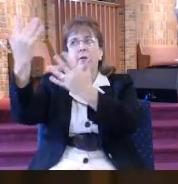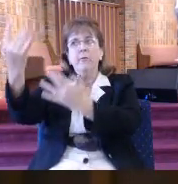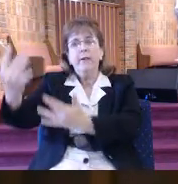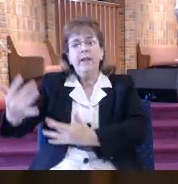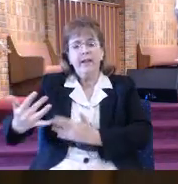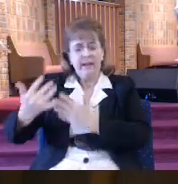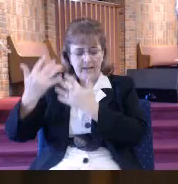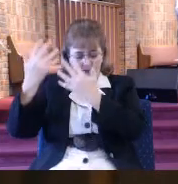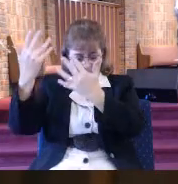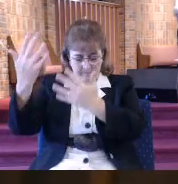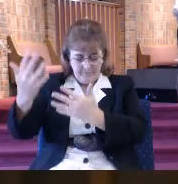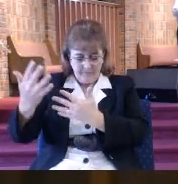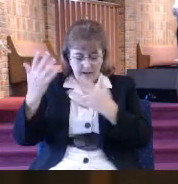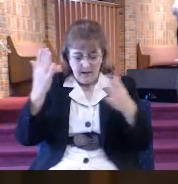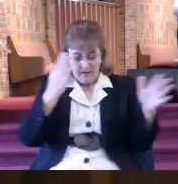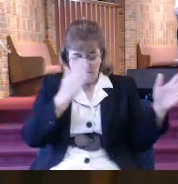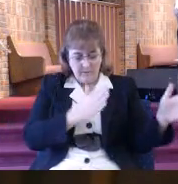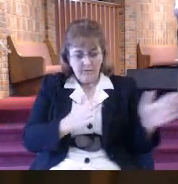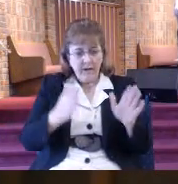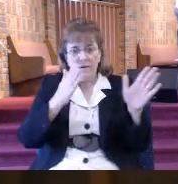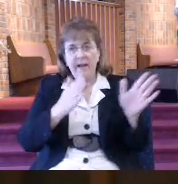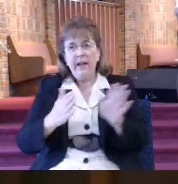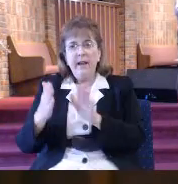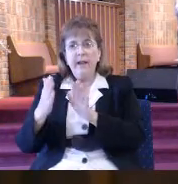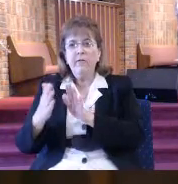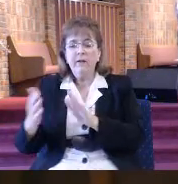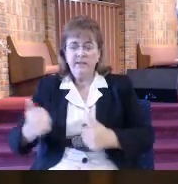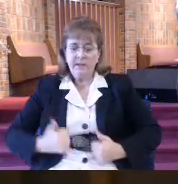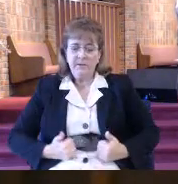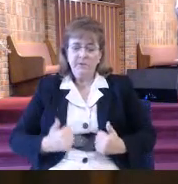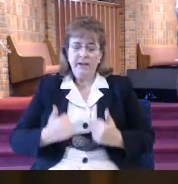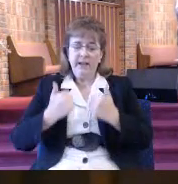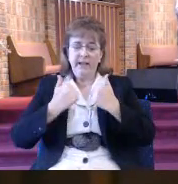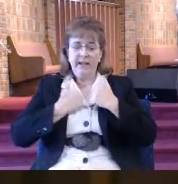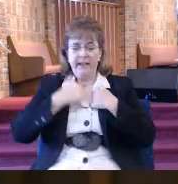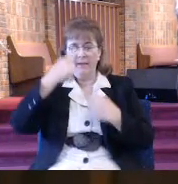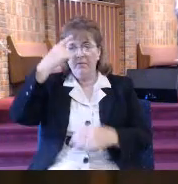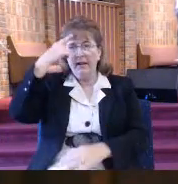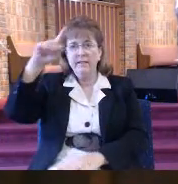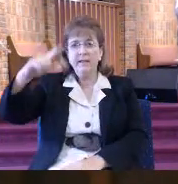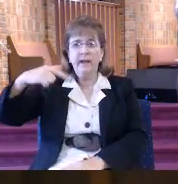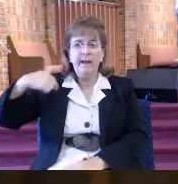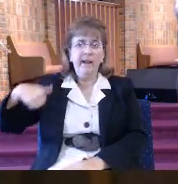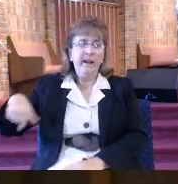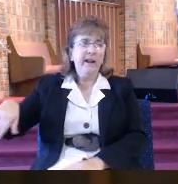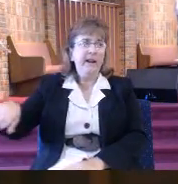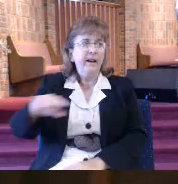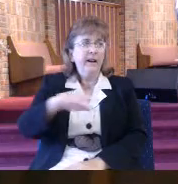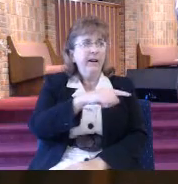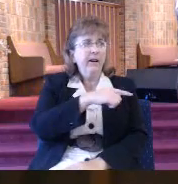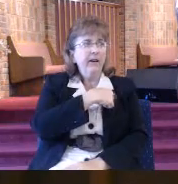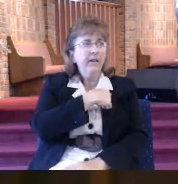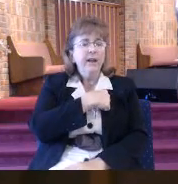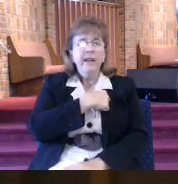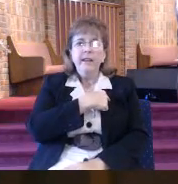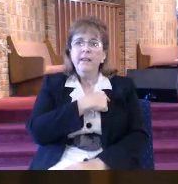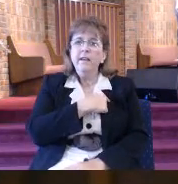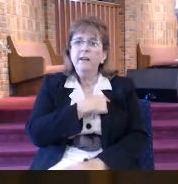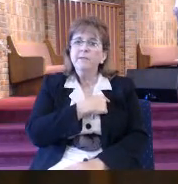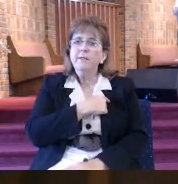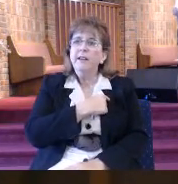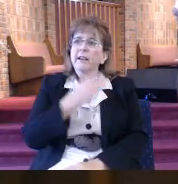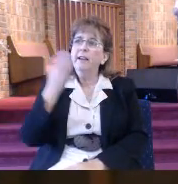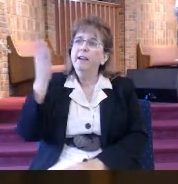the way to prepare us a dwelling place there. In